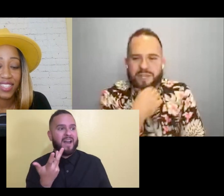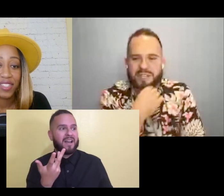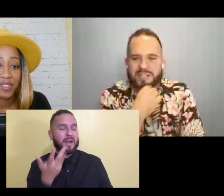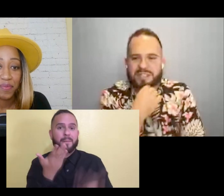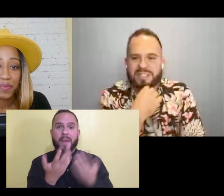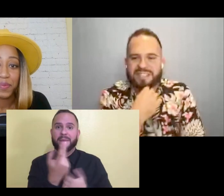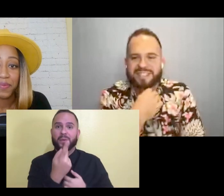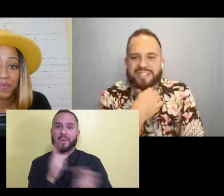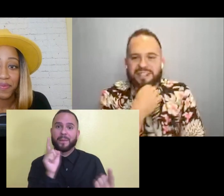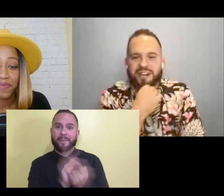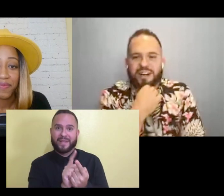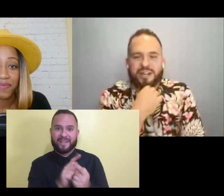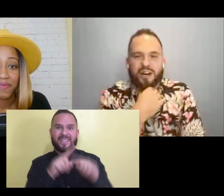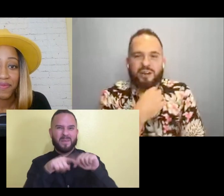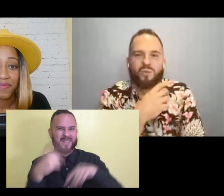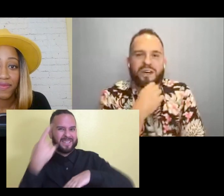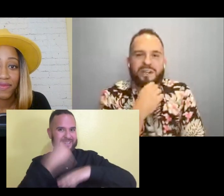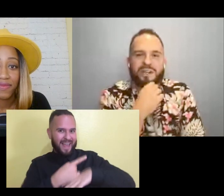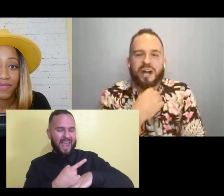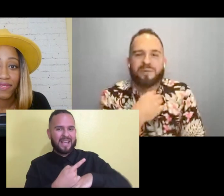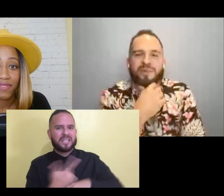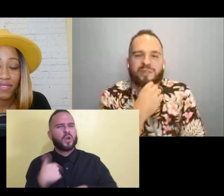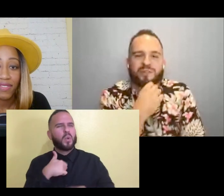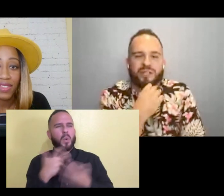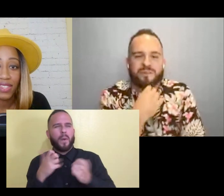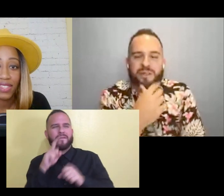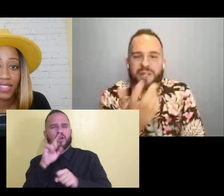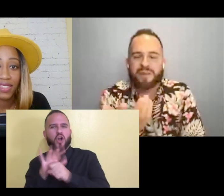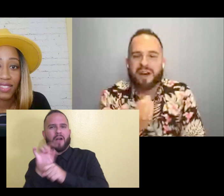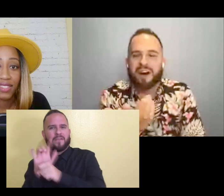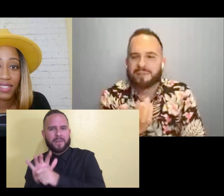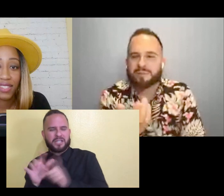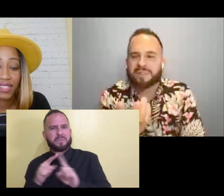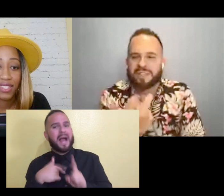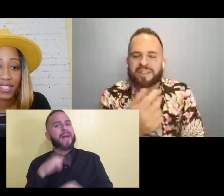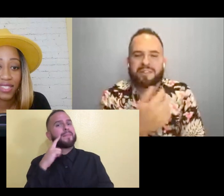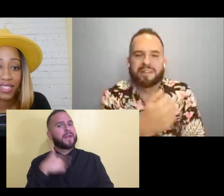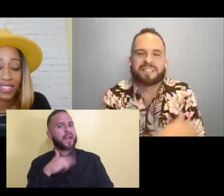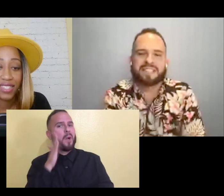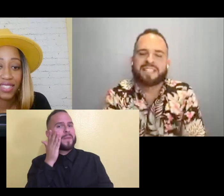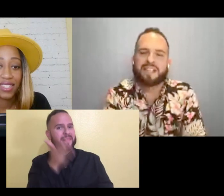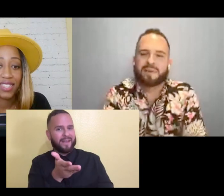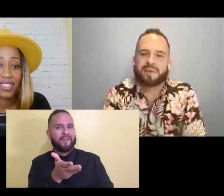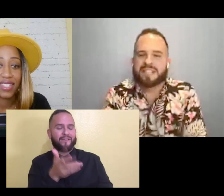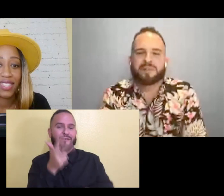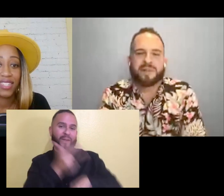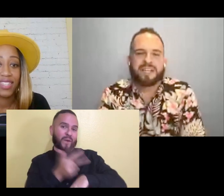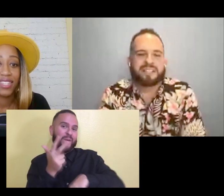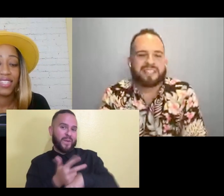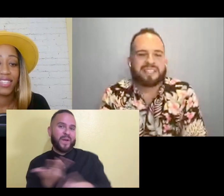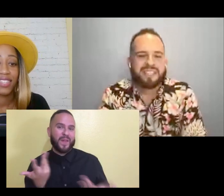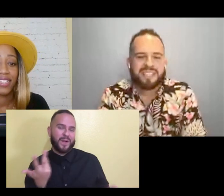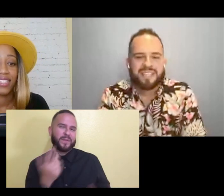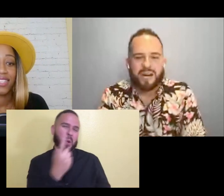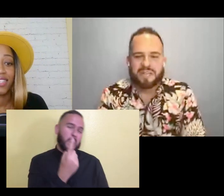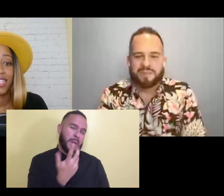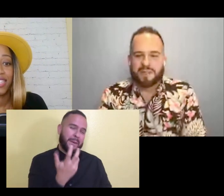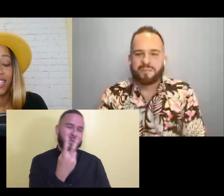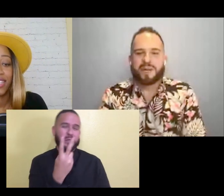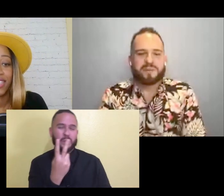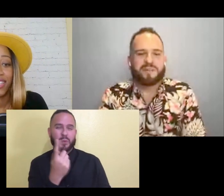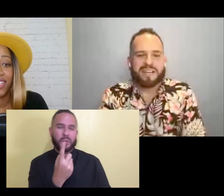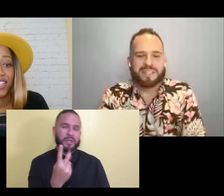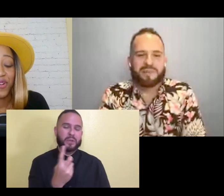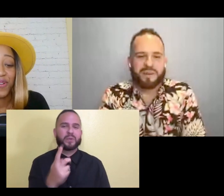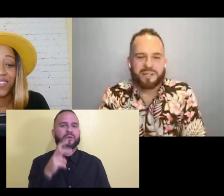be on one or a couple of those trips. So that'd be awesome if you're listening and we can actually meet out there. Definitely bring